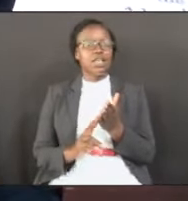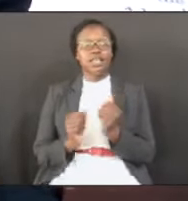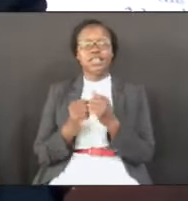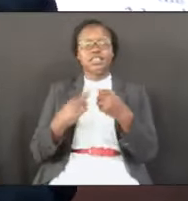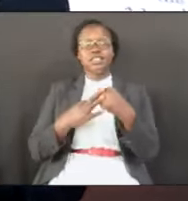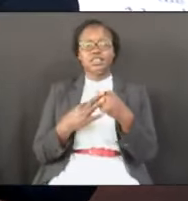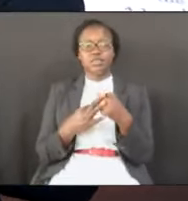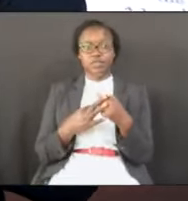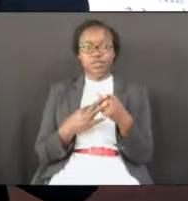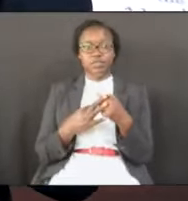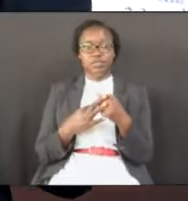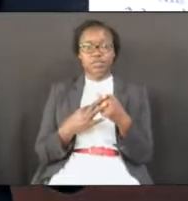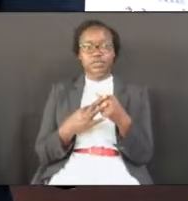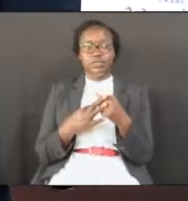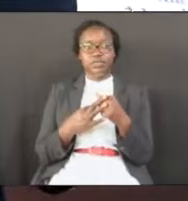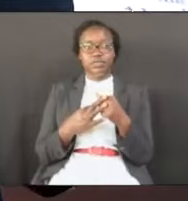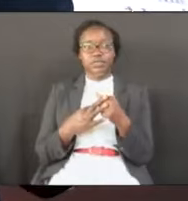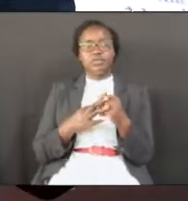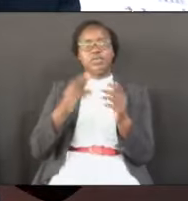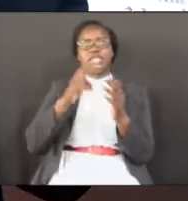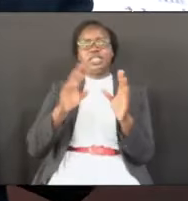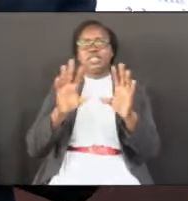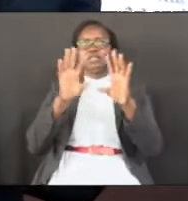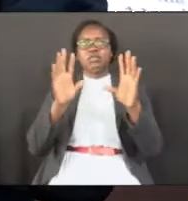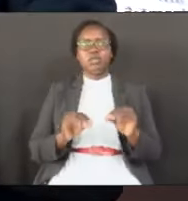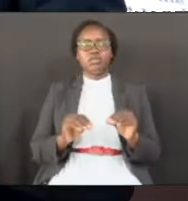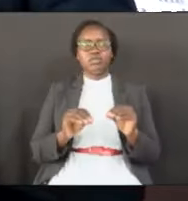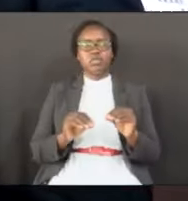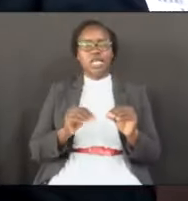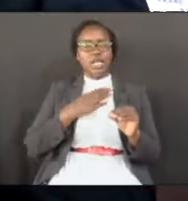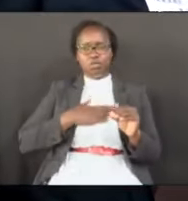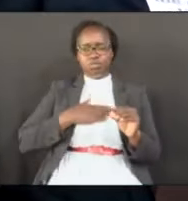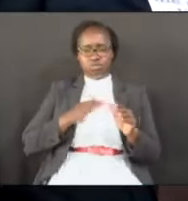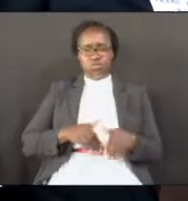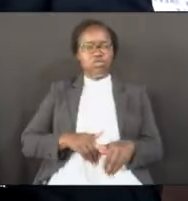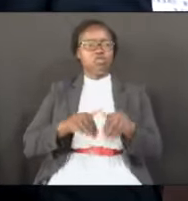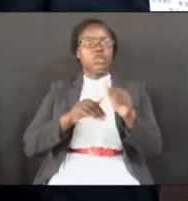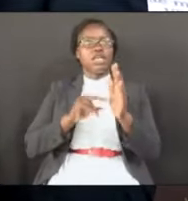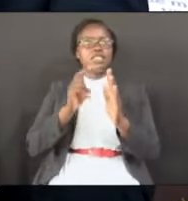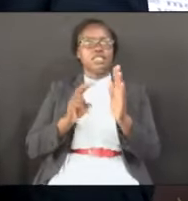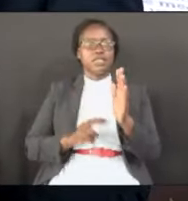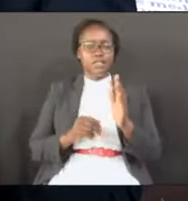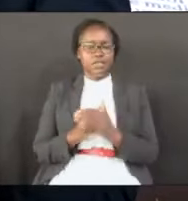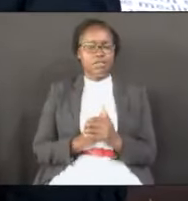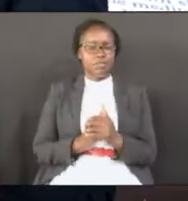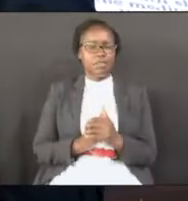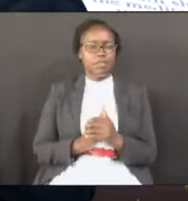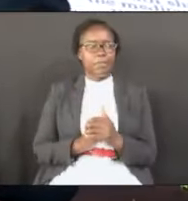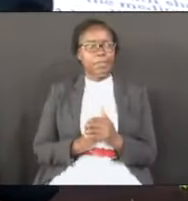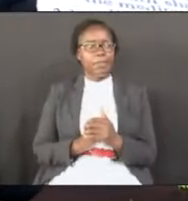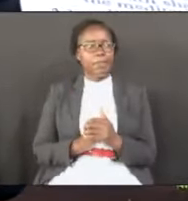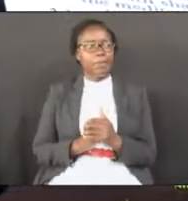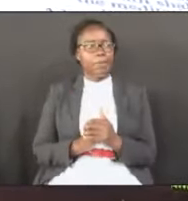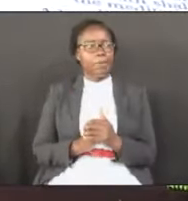18. I'll read very quickly. Please come along with me as I read.